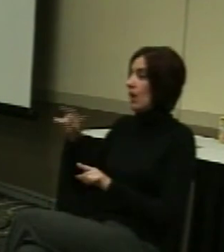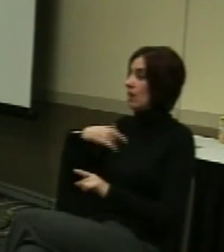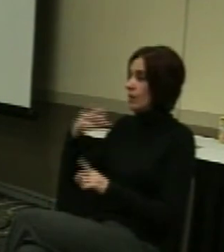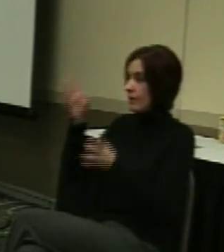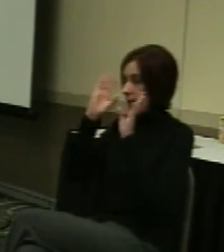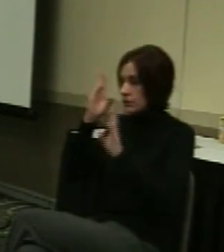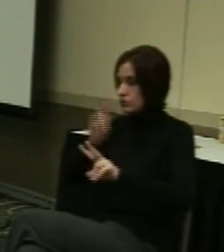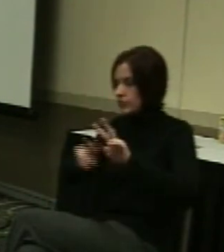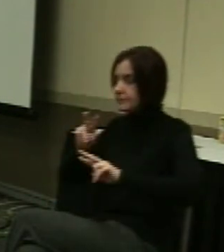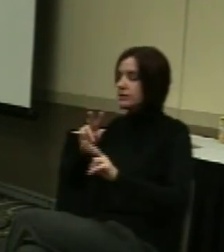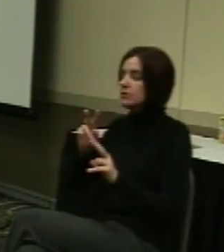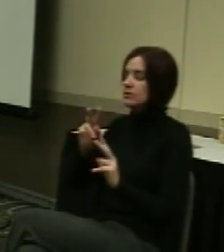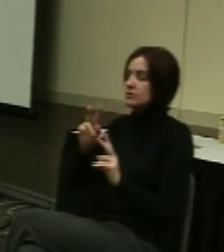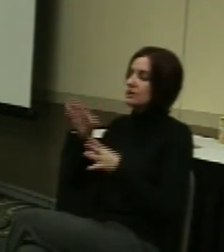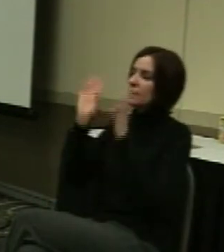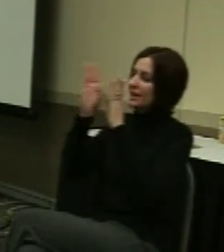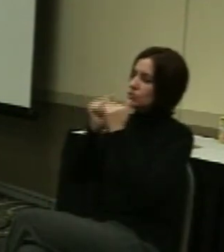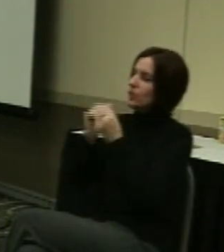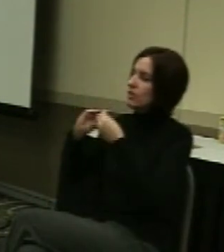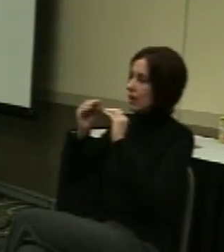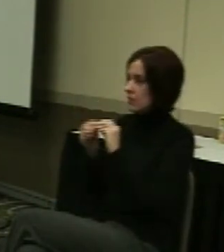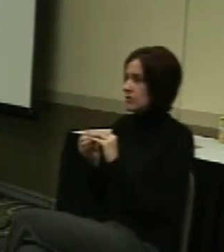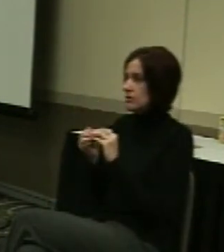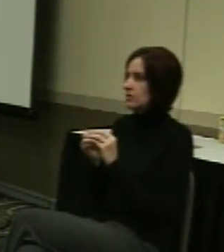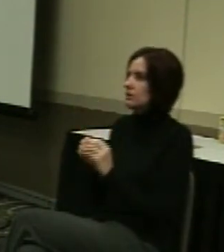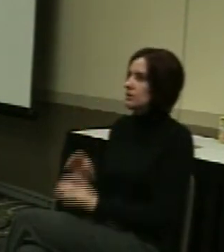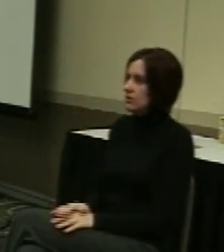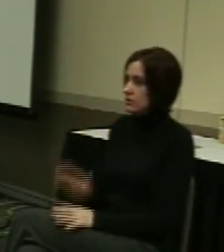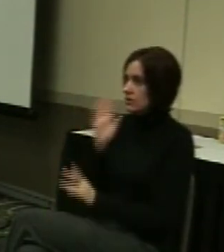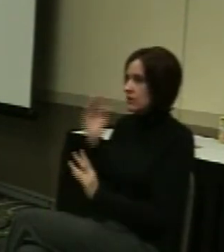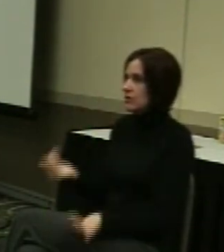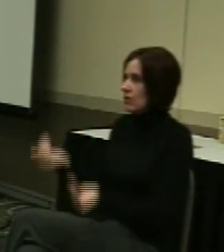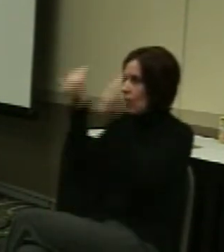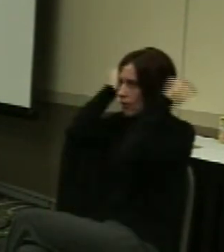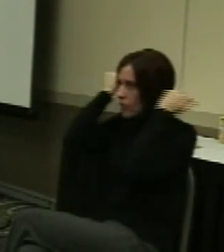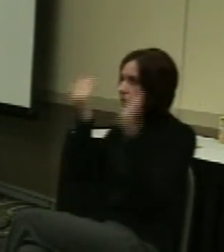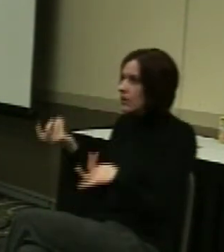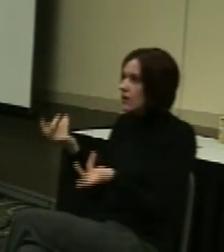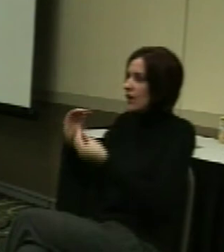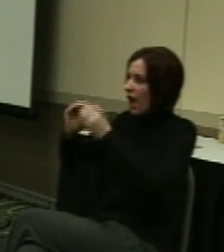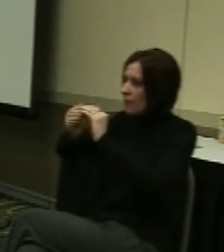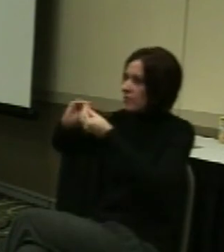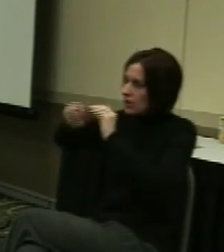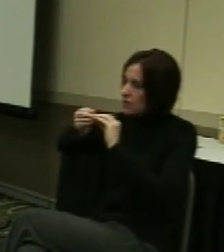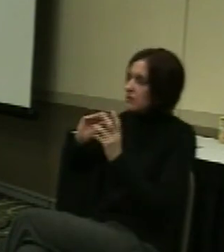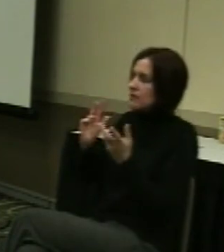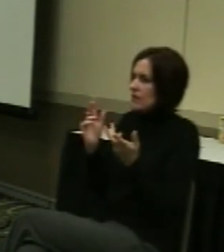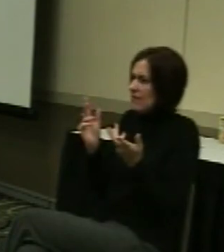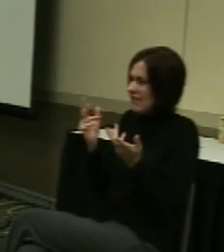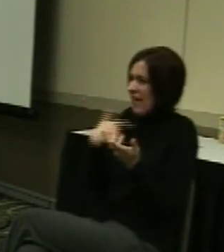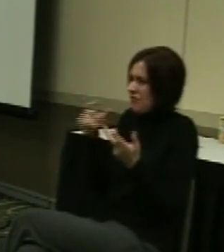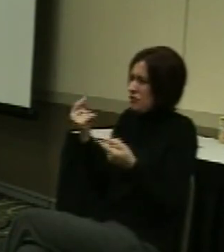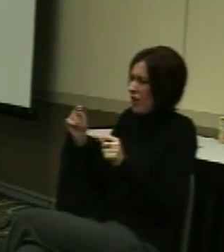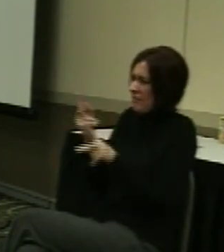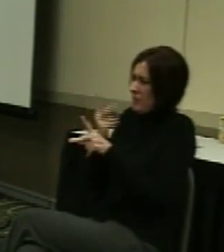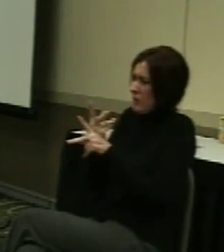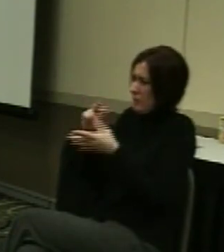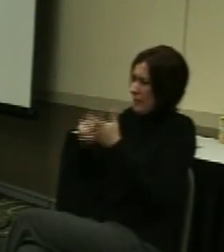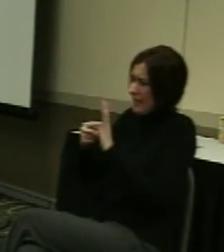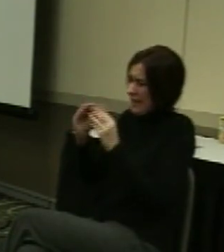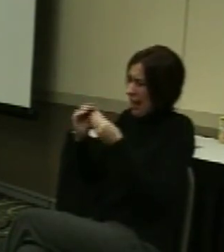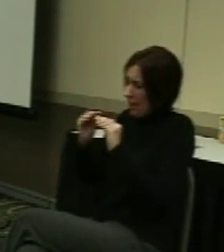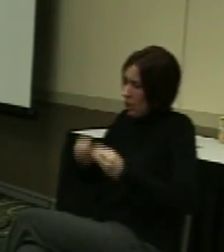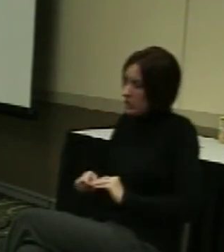they sound daunting at times, don't they? You see all these numbers and you say, oh my goodness gracious, I wish I knew what those things mean. If a